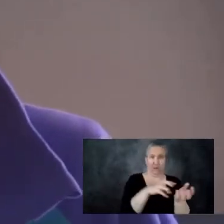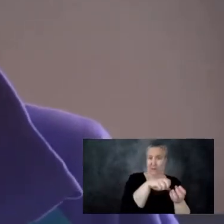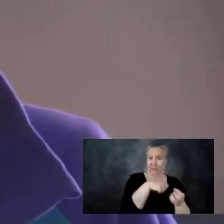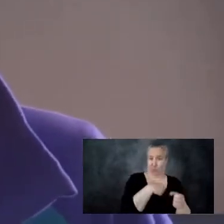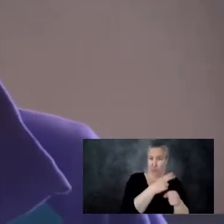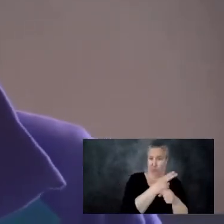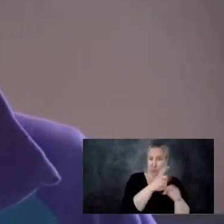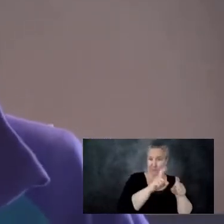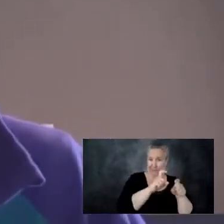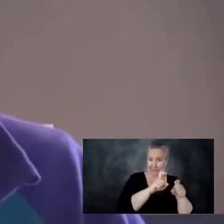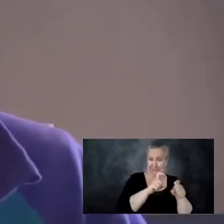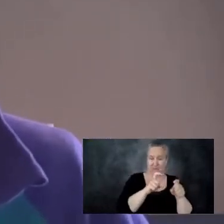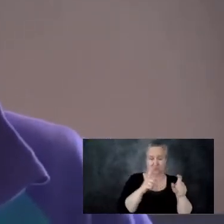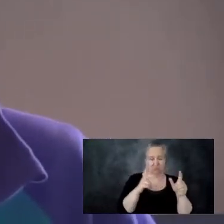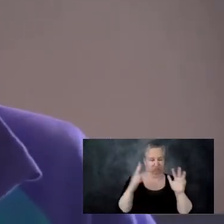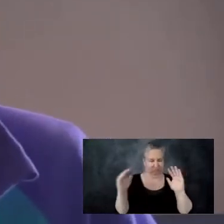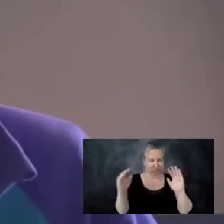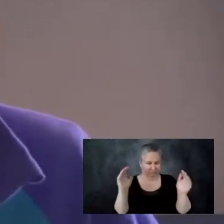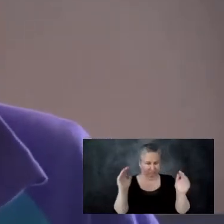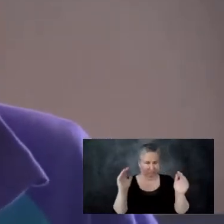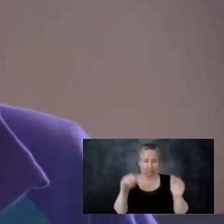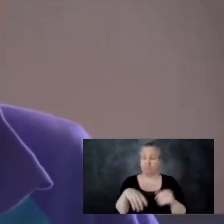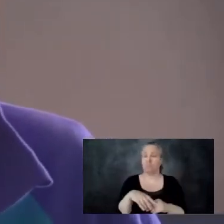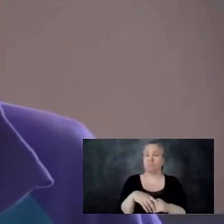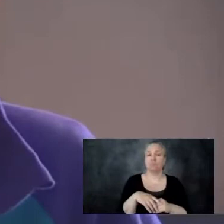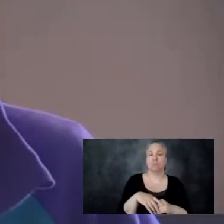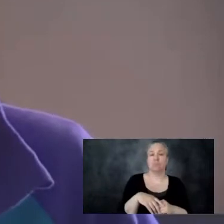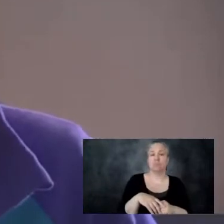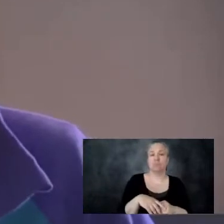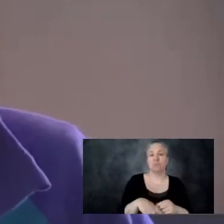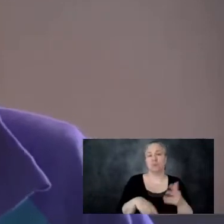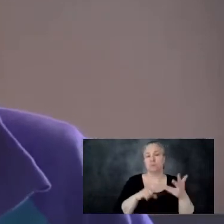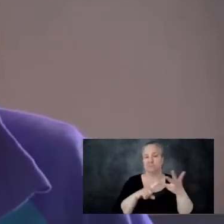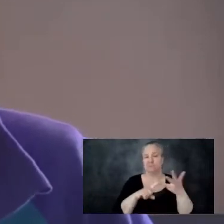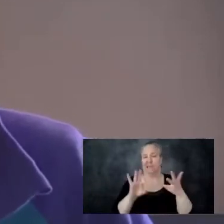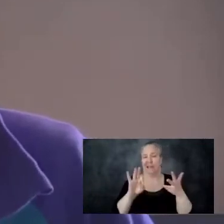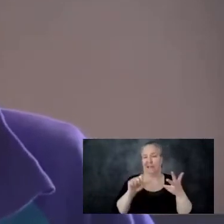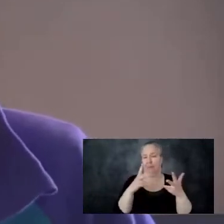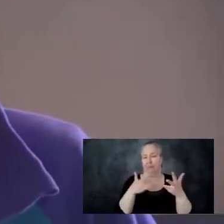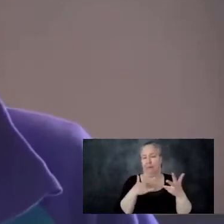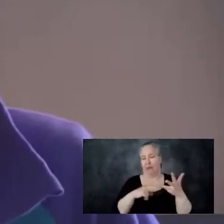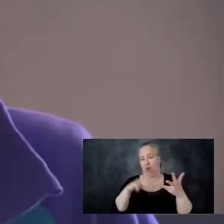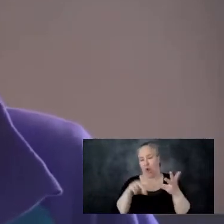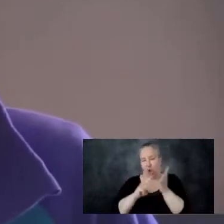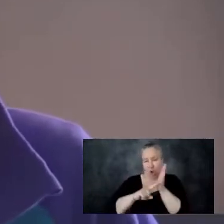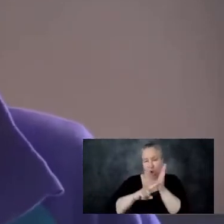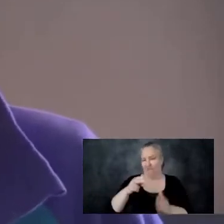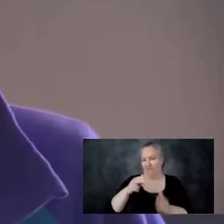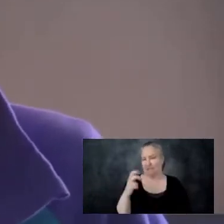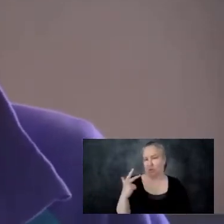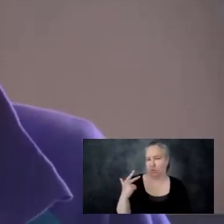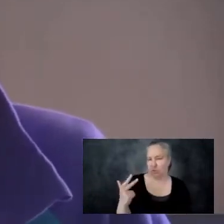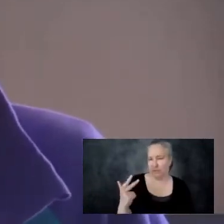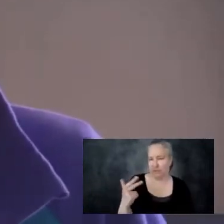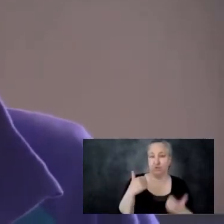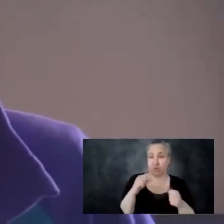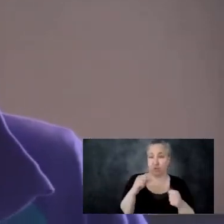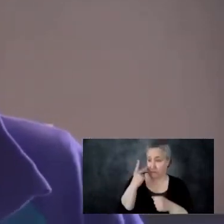want to be testing. These are the trials that mostly the FDA will look at to decide whether a drug is worth approving or